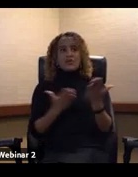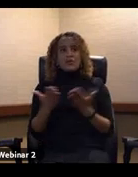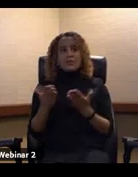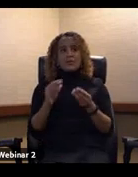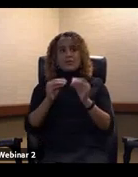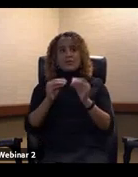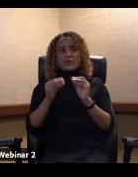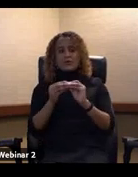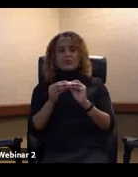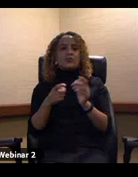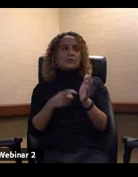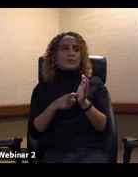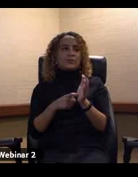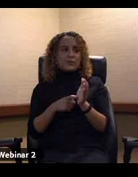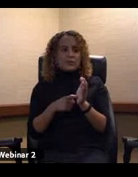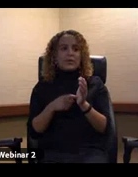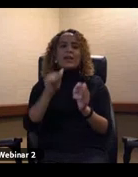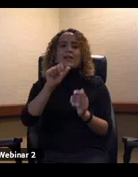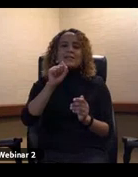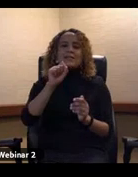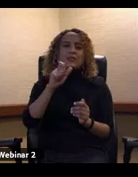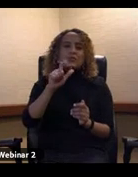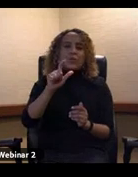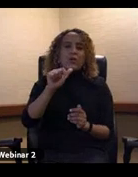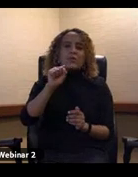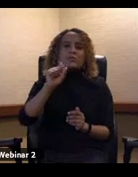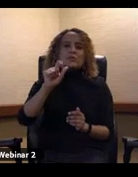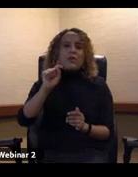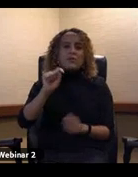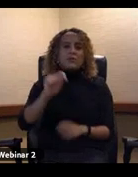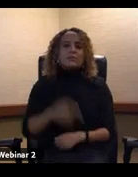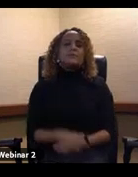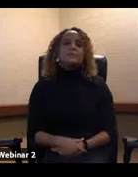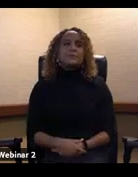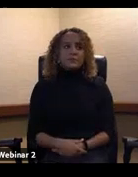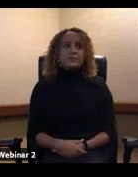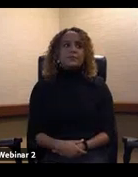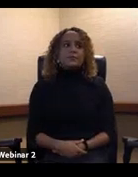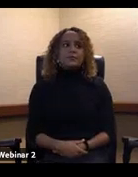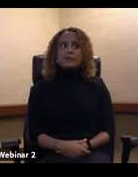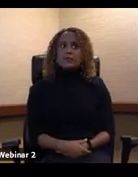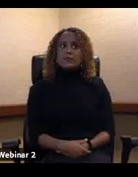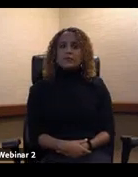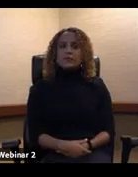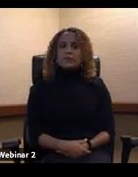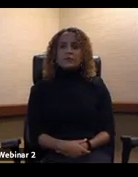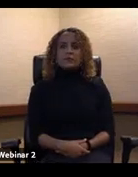has a priority to increase the response to victims of sexual assault, including sex trafficking.